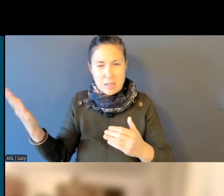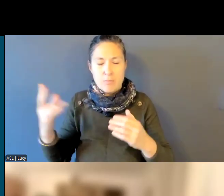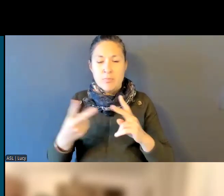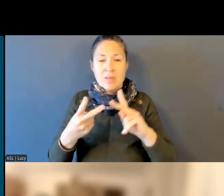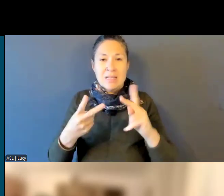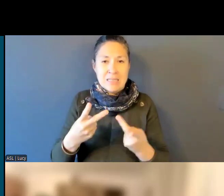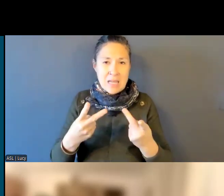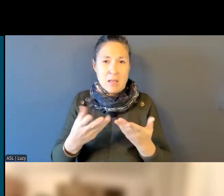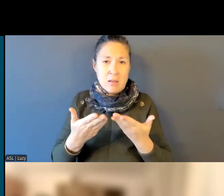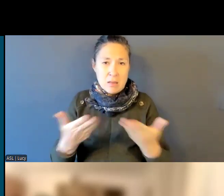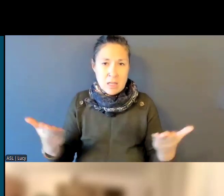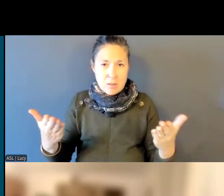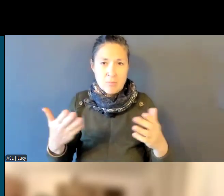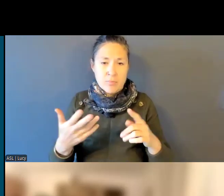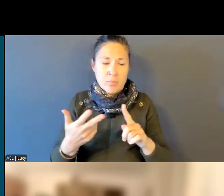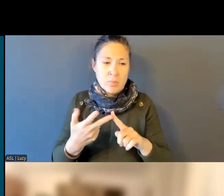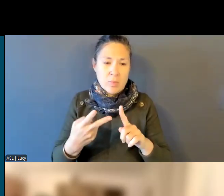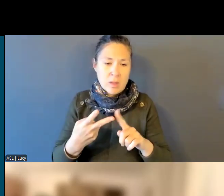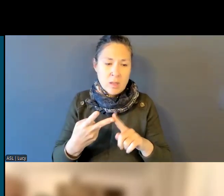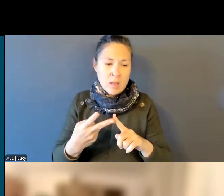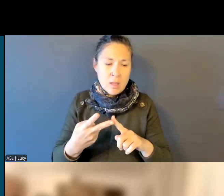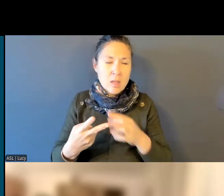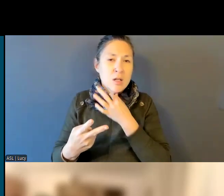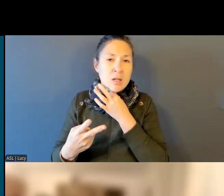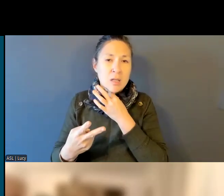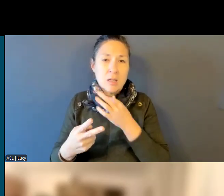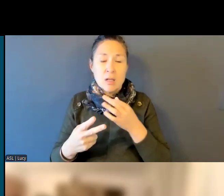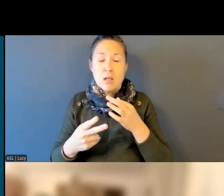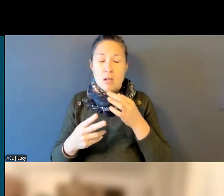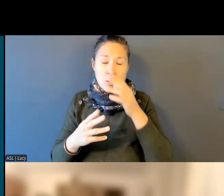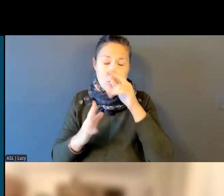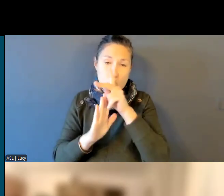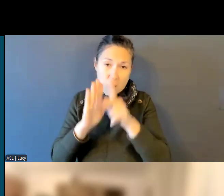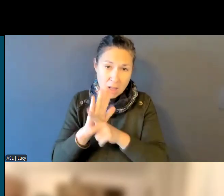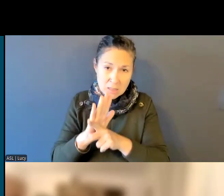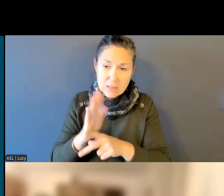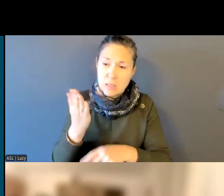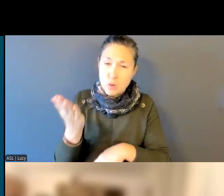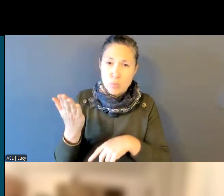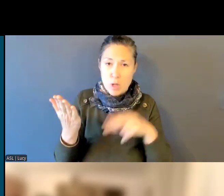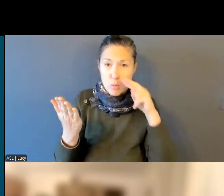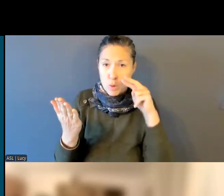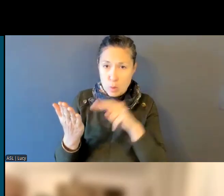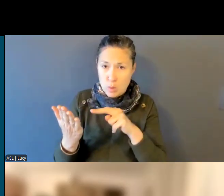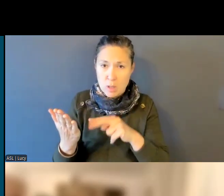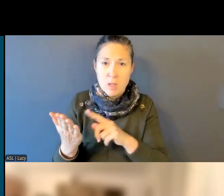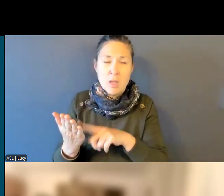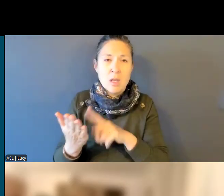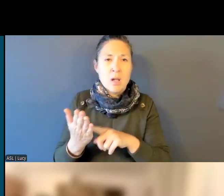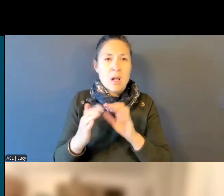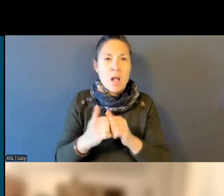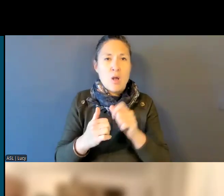just curious about, from the policy perspective, kind of how you're